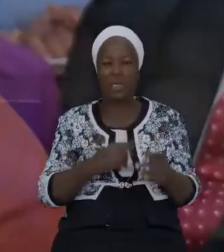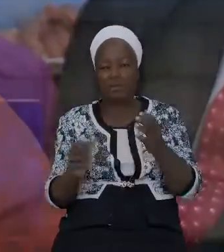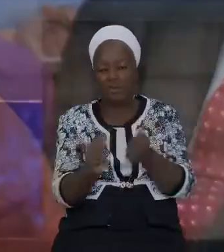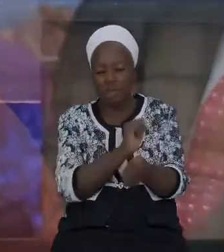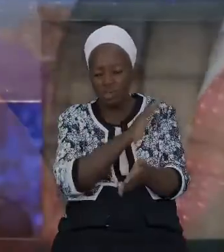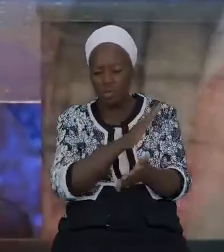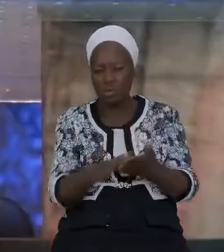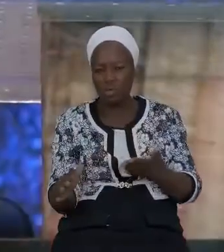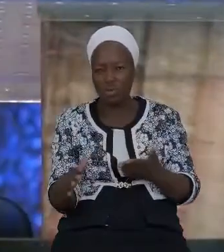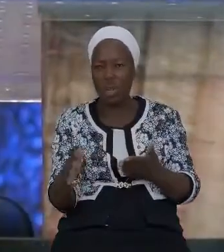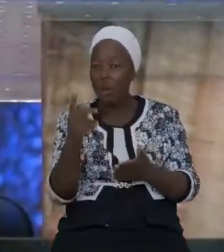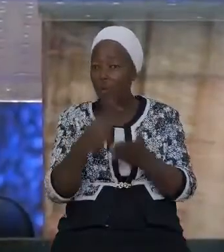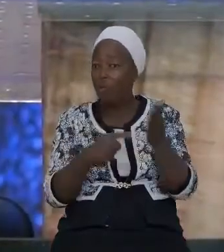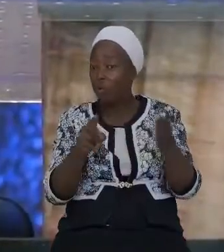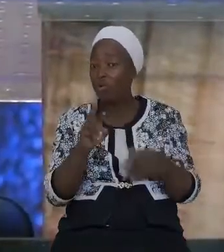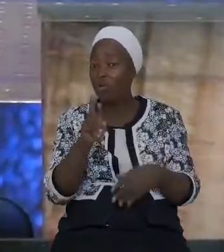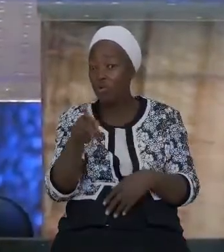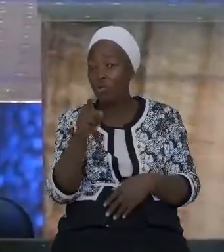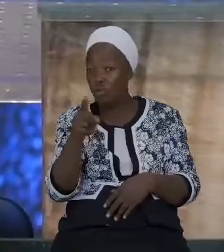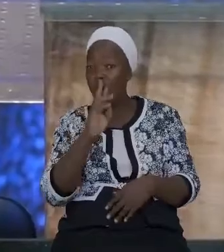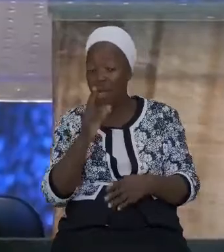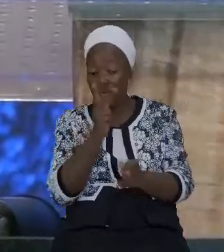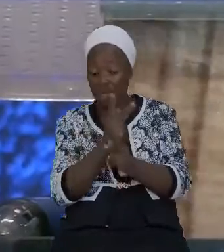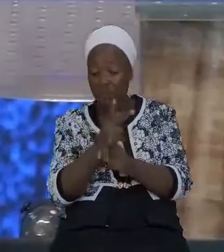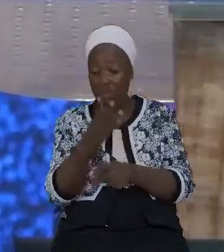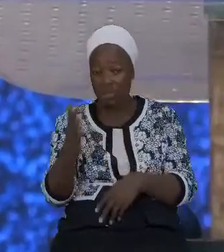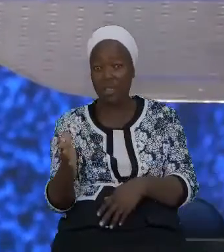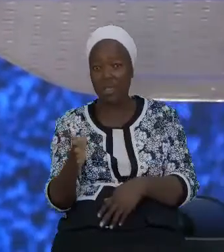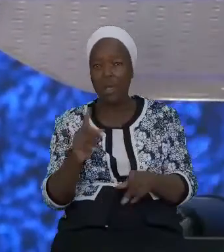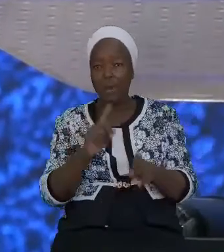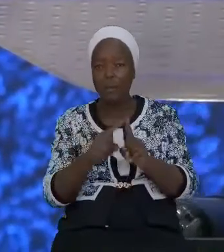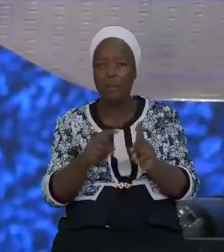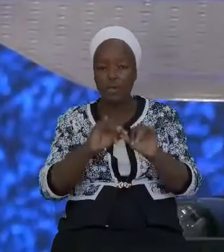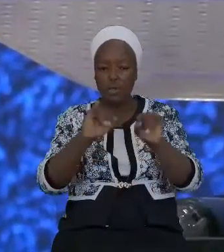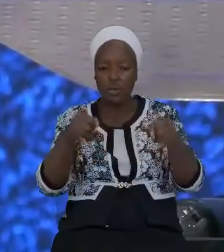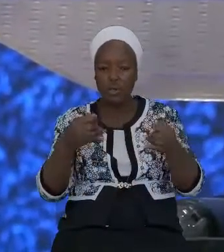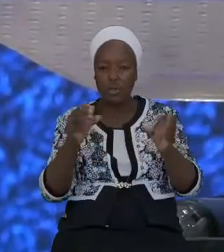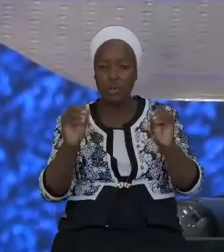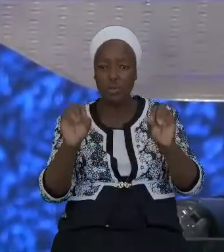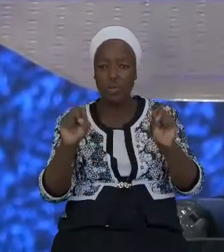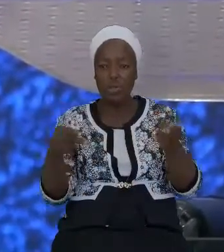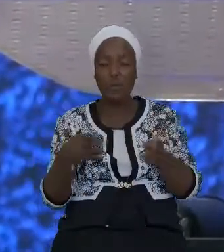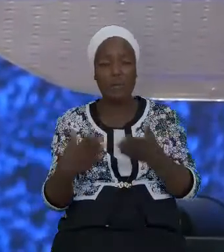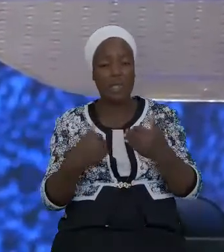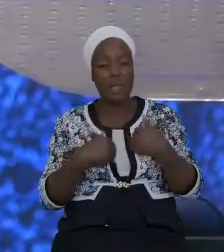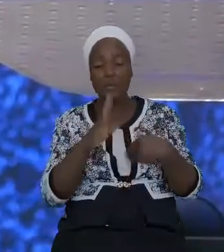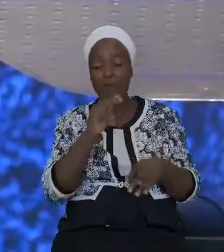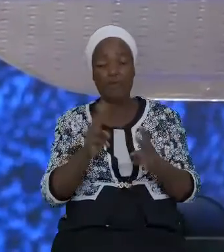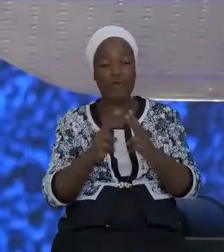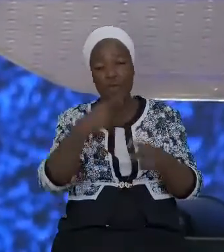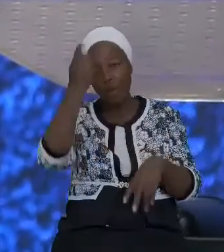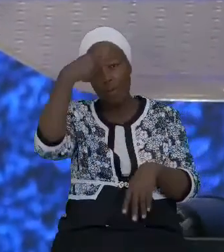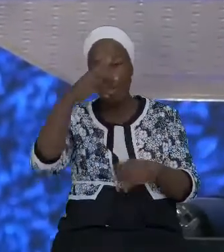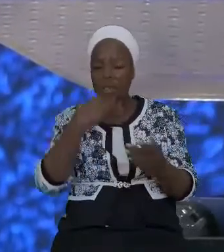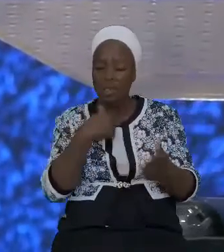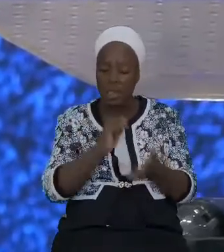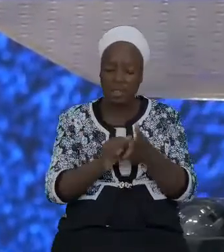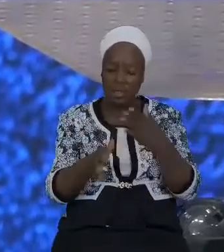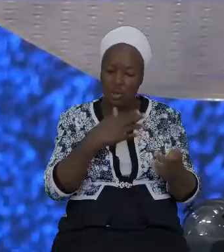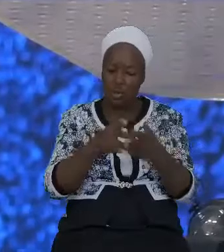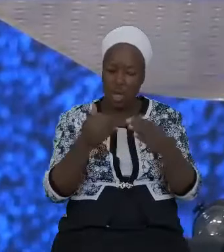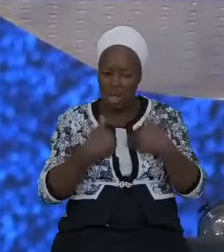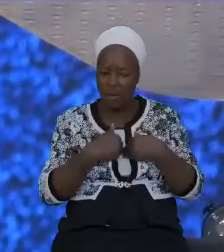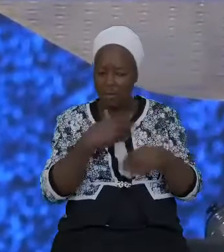spoil what you are putting there. Joseph must have been very wise that although he had those